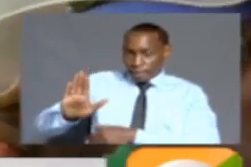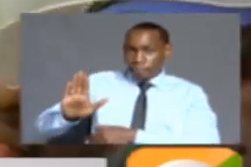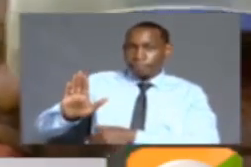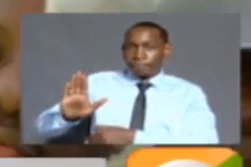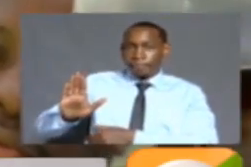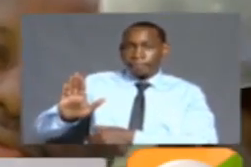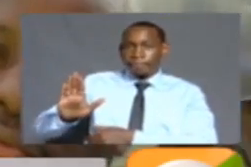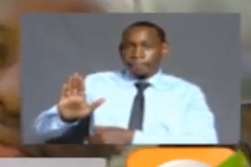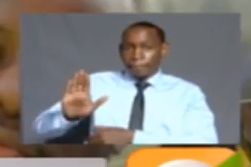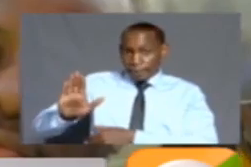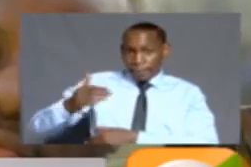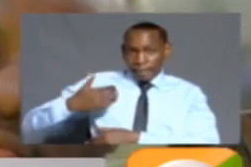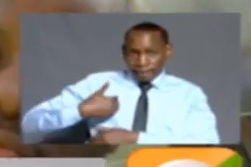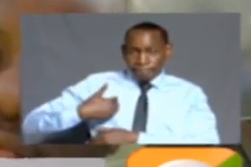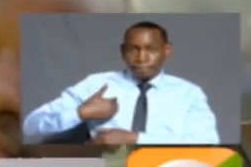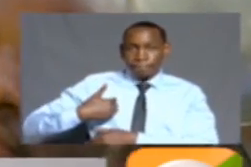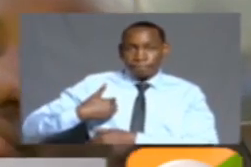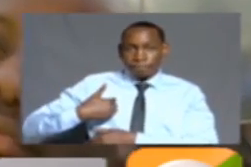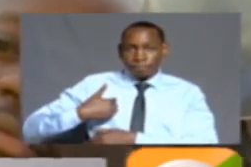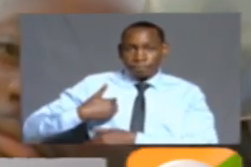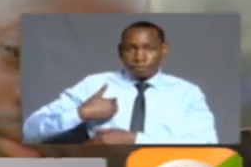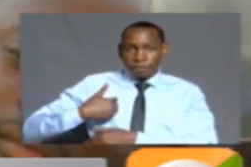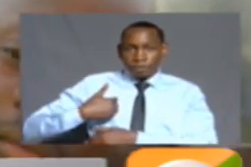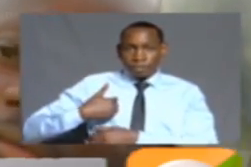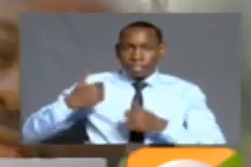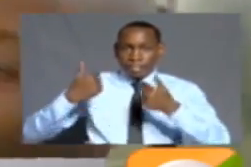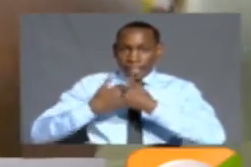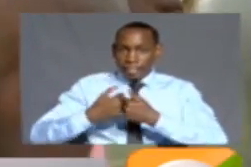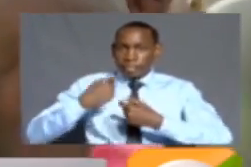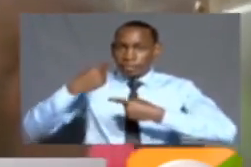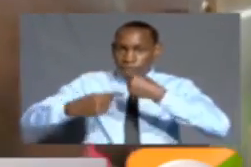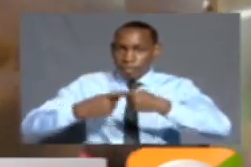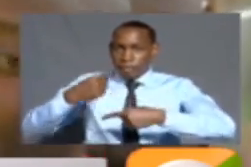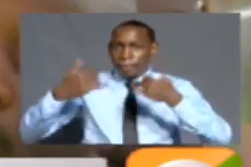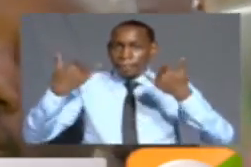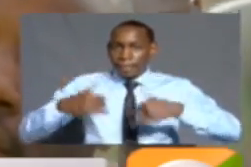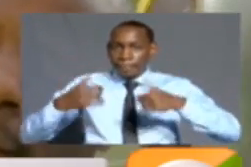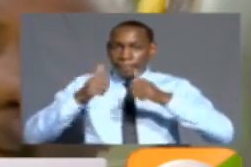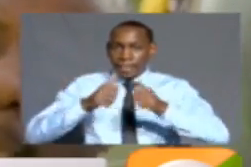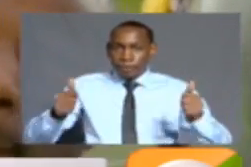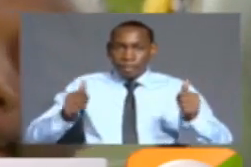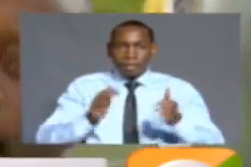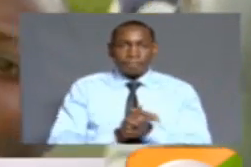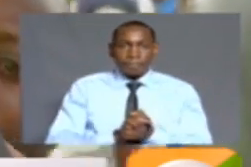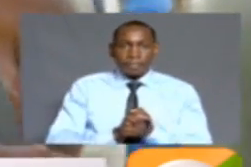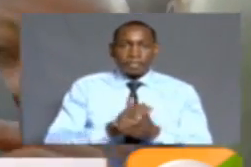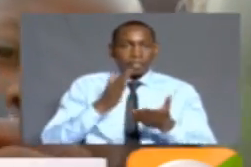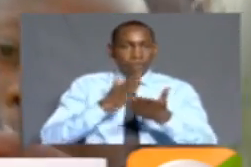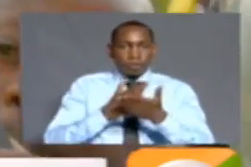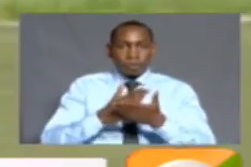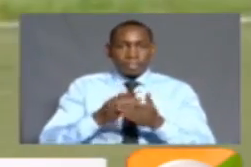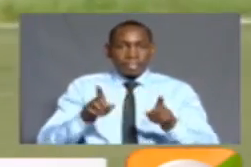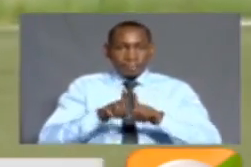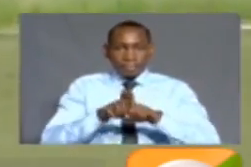wamekuwa na mfululizo wamecheza wa kucheza vizuri pia. So ilikuwa mimi all out nije pia ni attack.